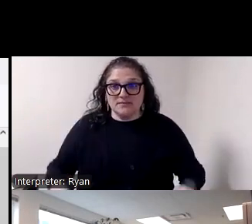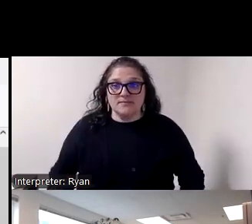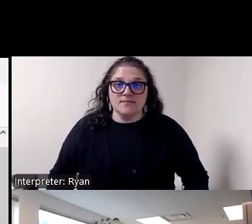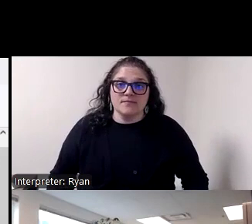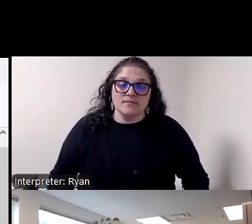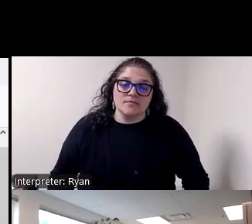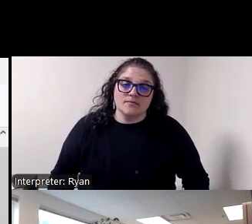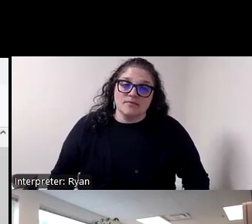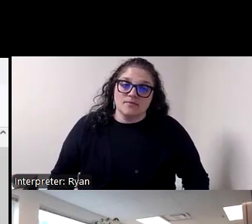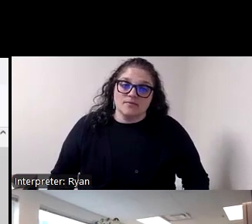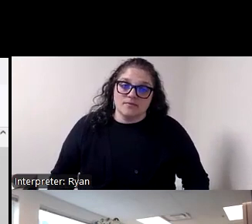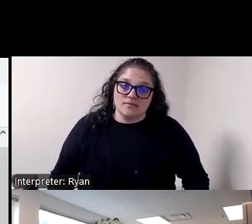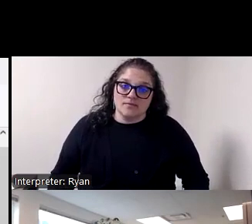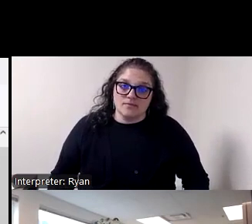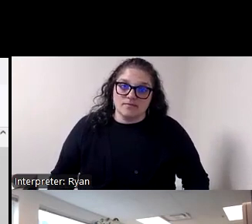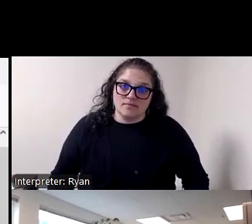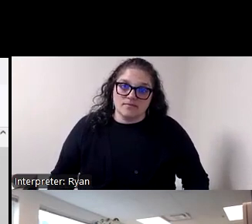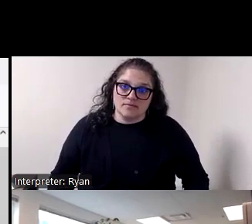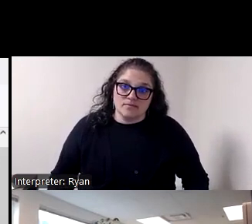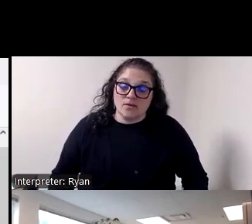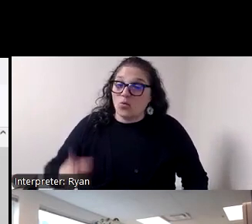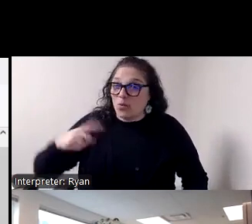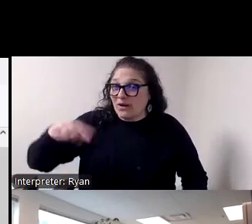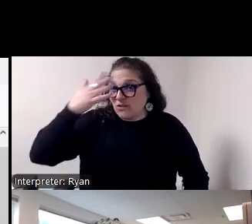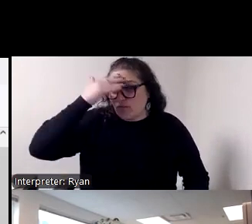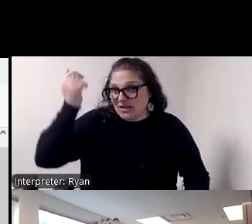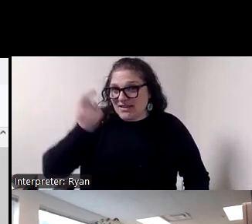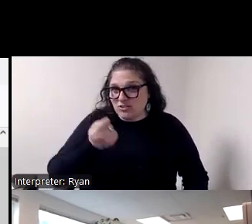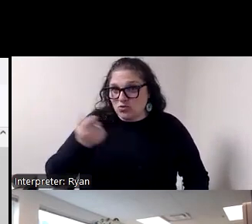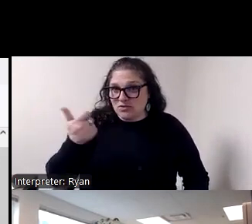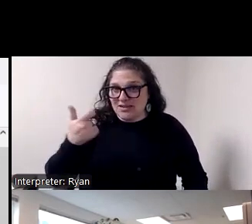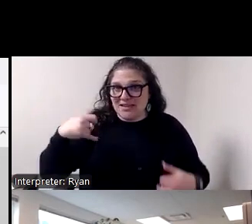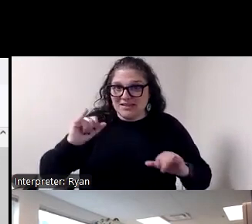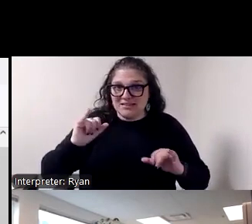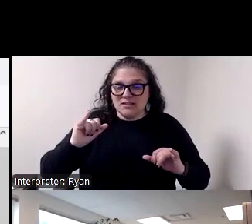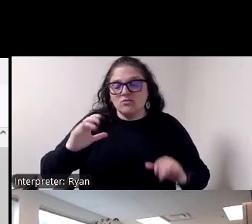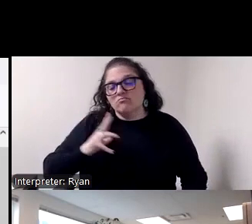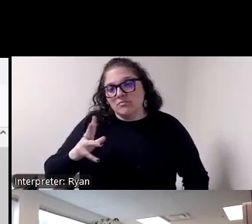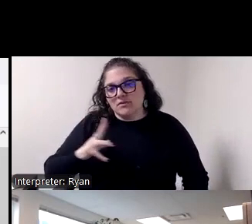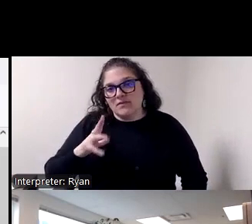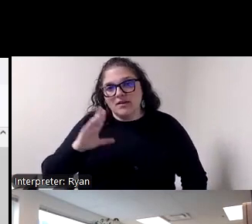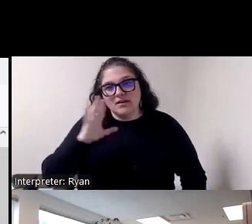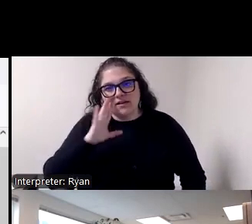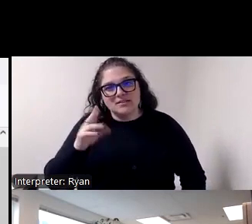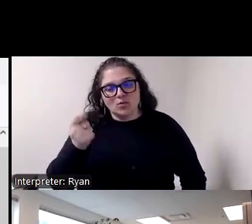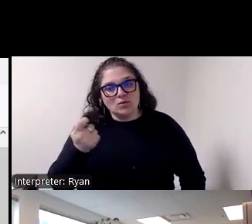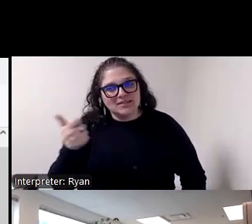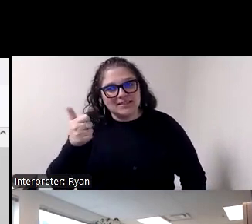can delete it, or if you happen to forget to delete it and it still submits, that's okay, because it'll automatically delete